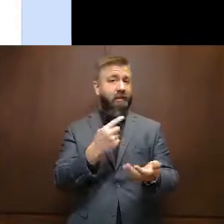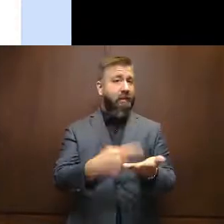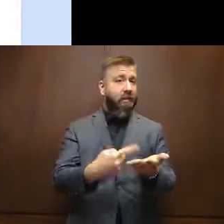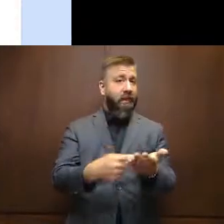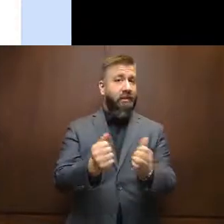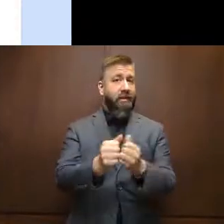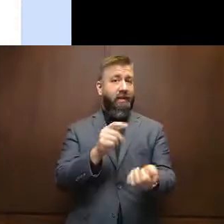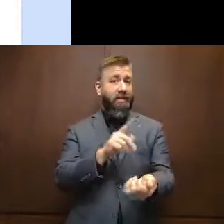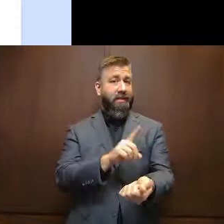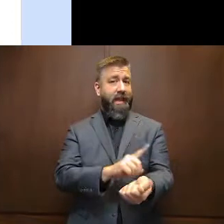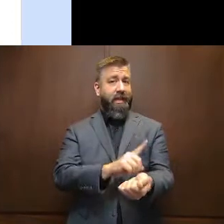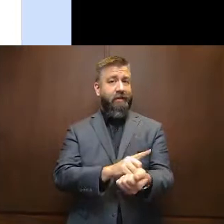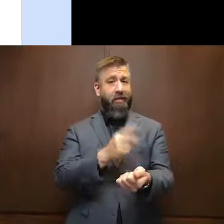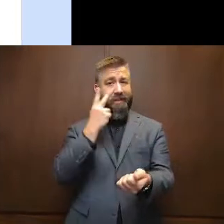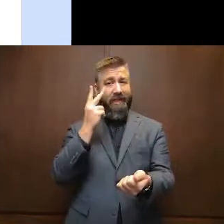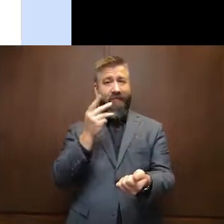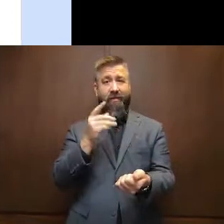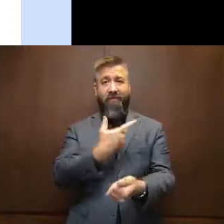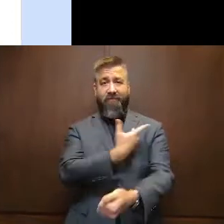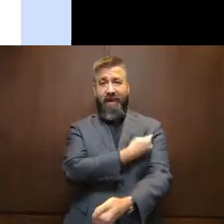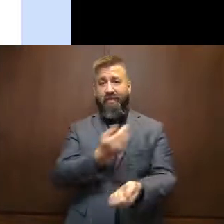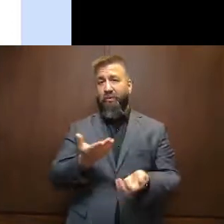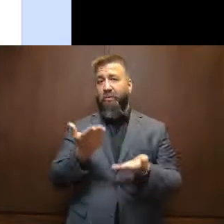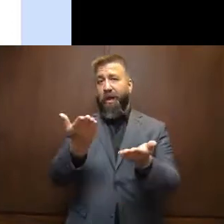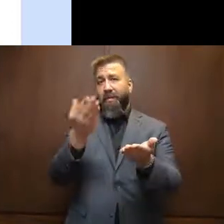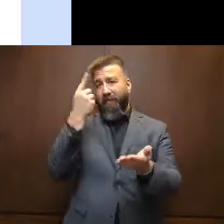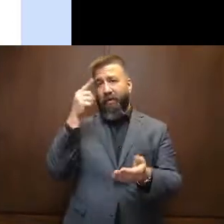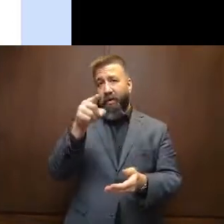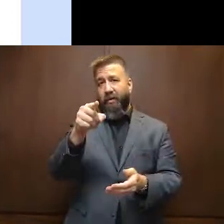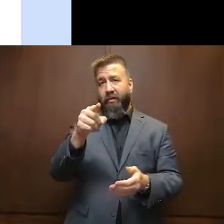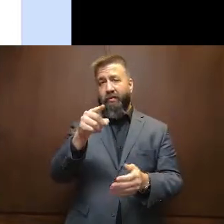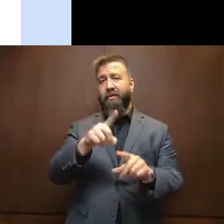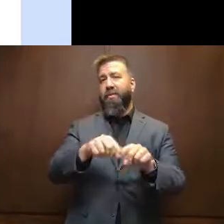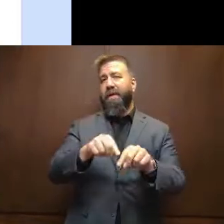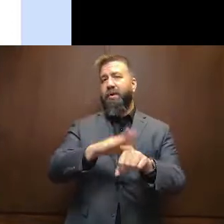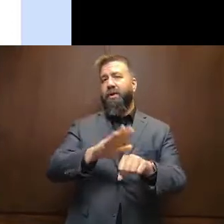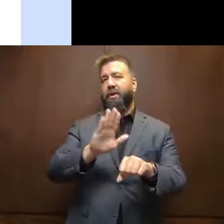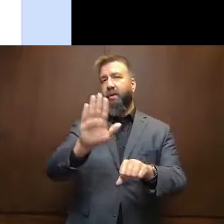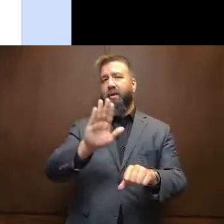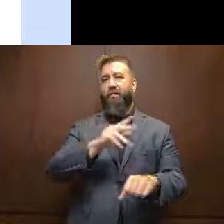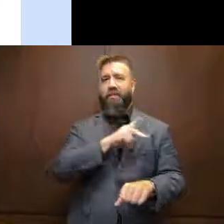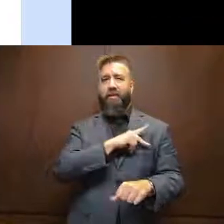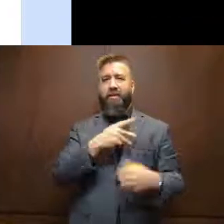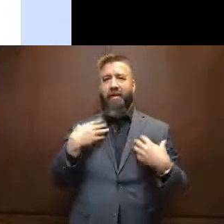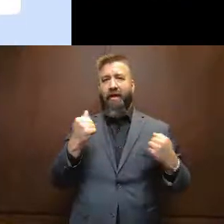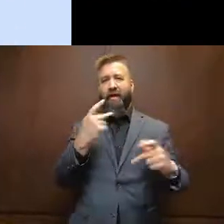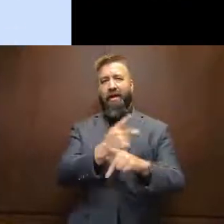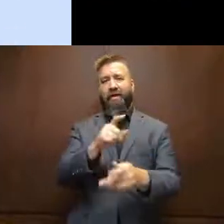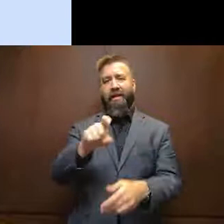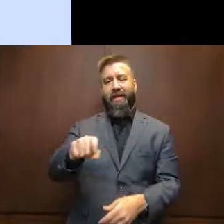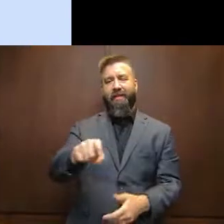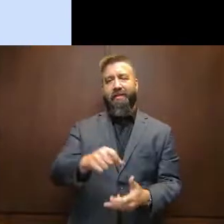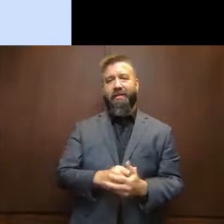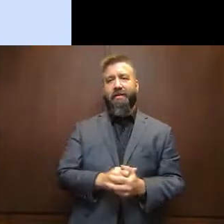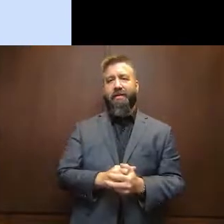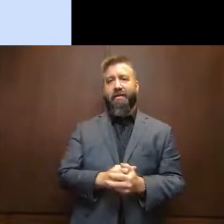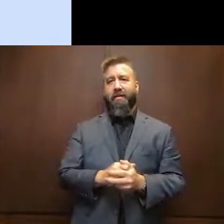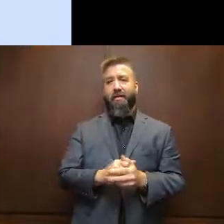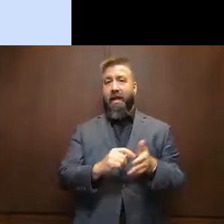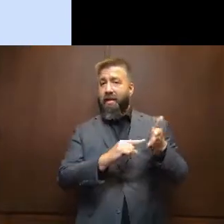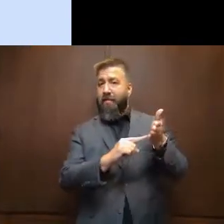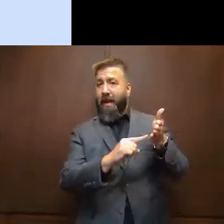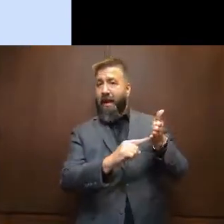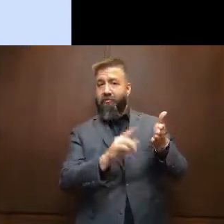find out if the vaccine is recommended for you based on your personal health care needs. And then at the very bottom, you will simply click